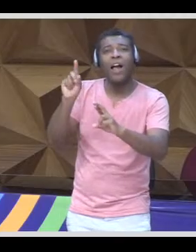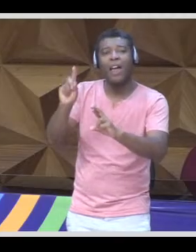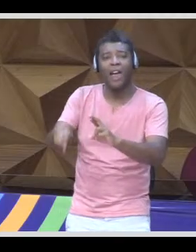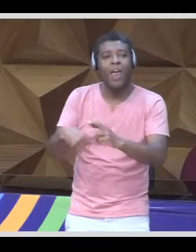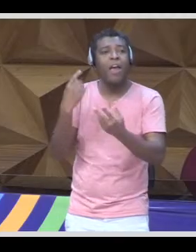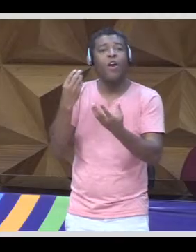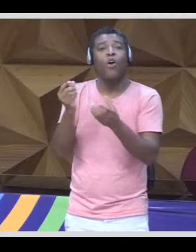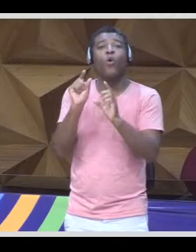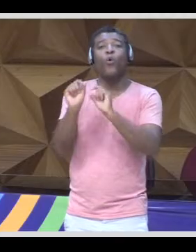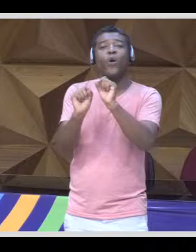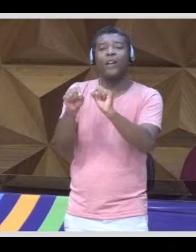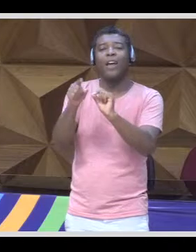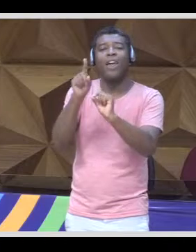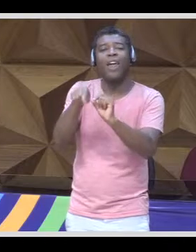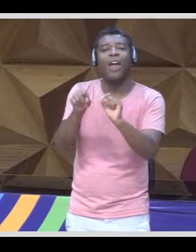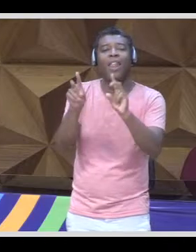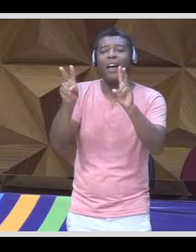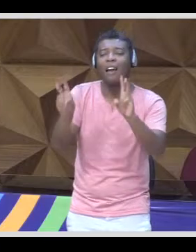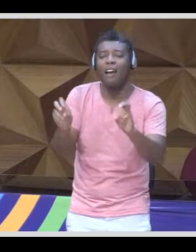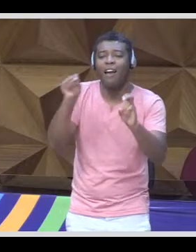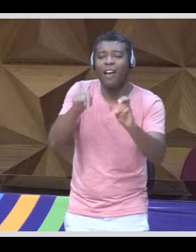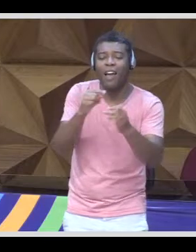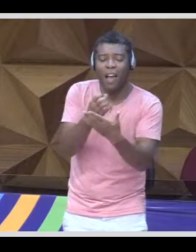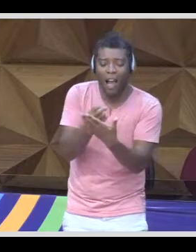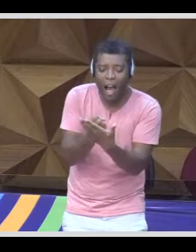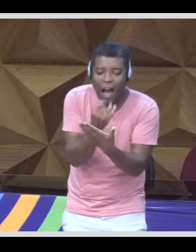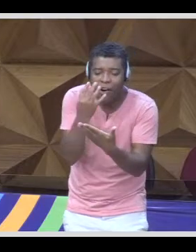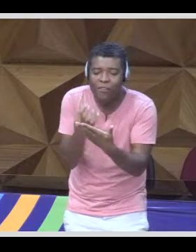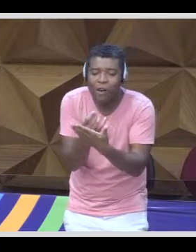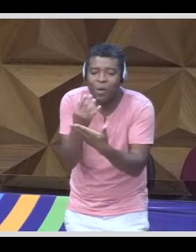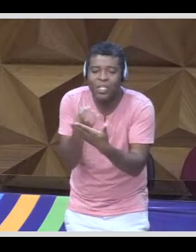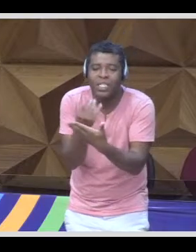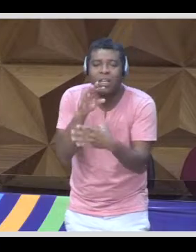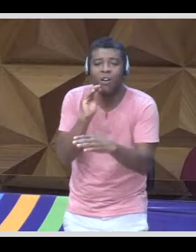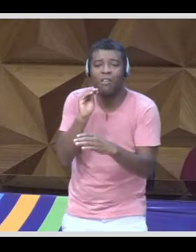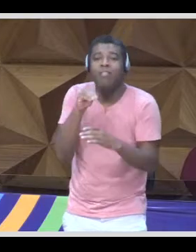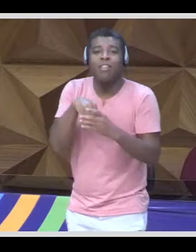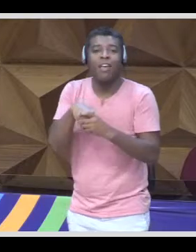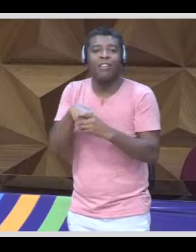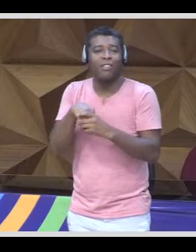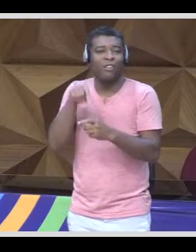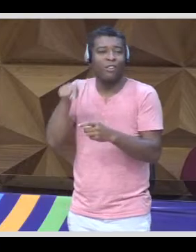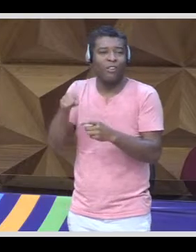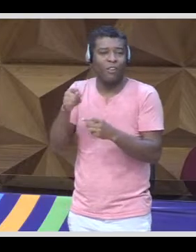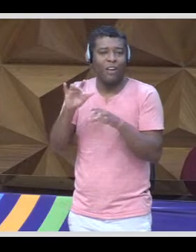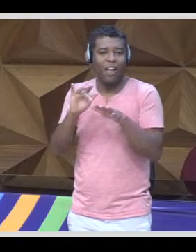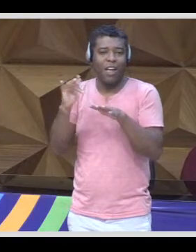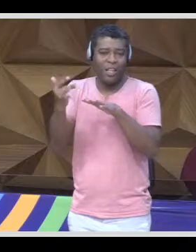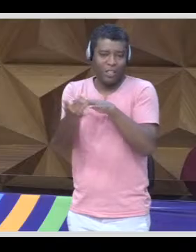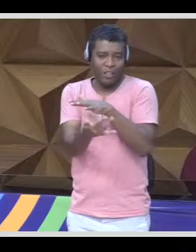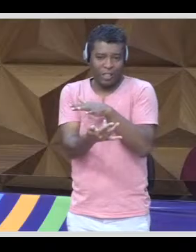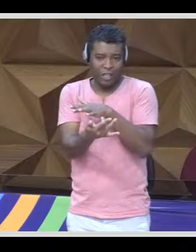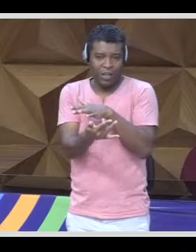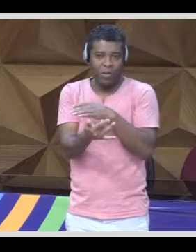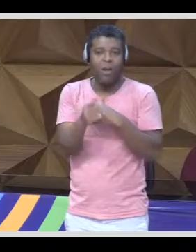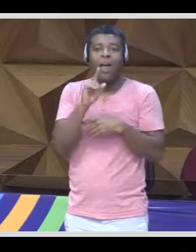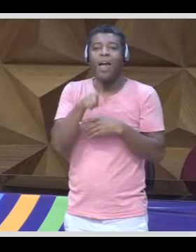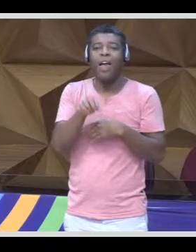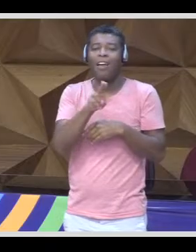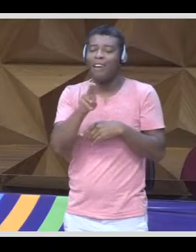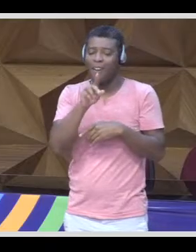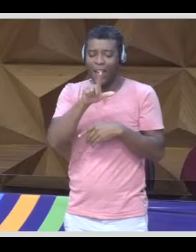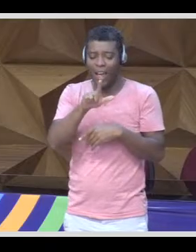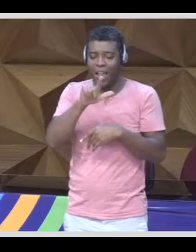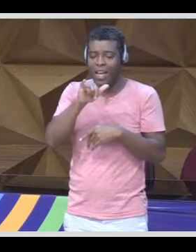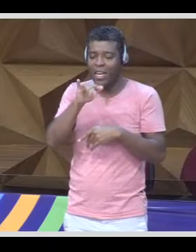behind, if you chase the core, those bad guys, the massive amount of people in the periphery, they contribute a lot to